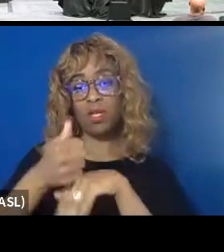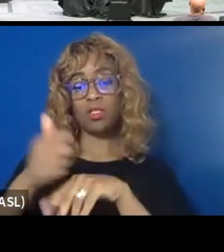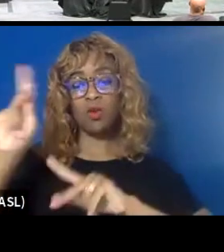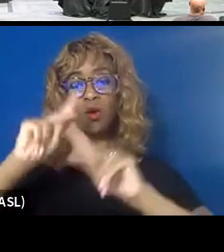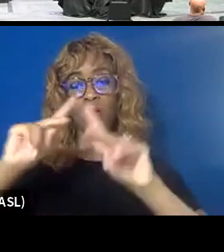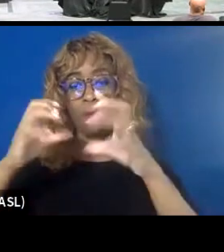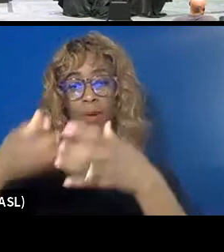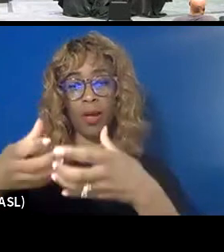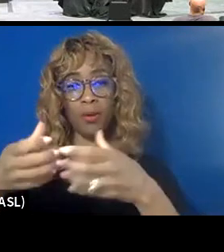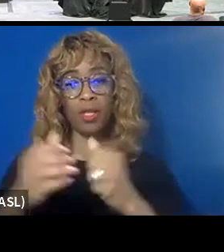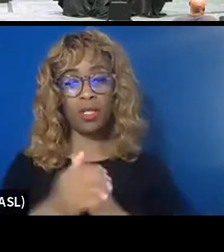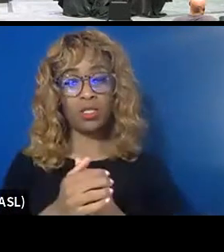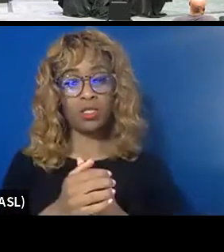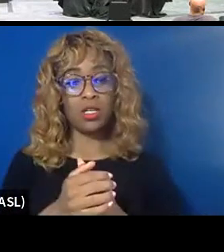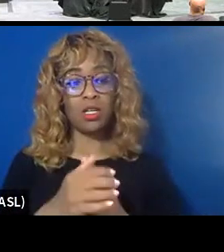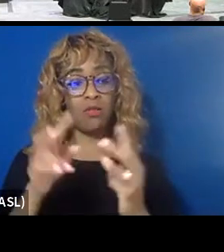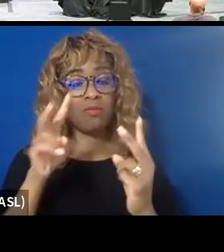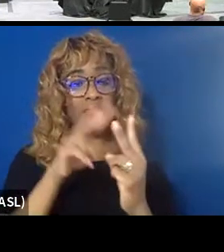population, and both